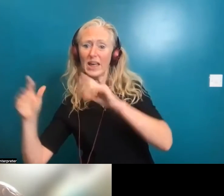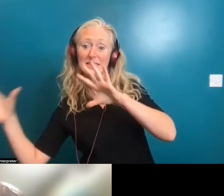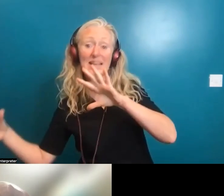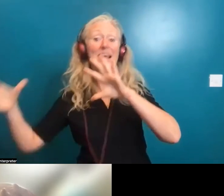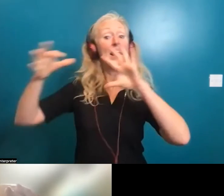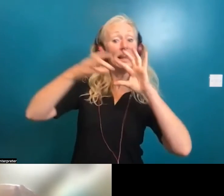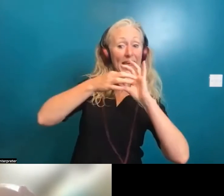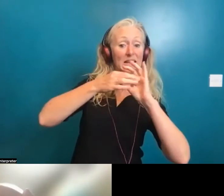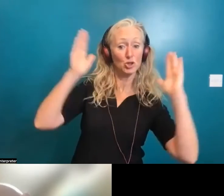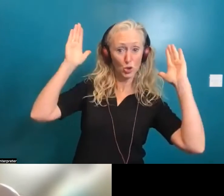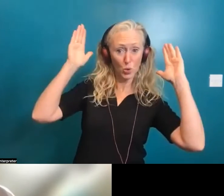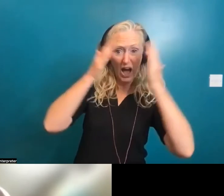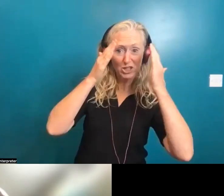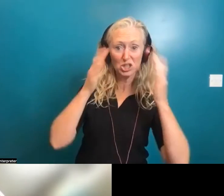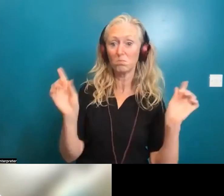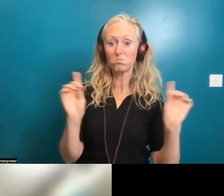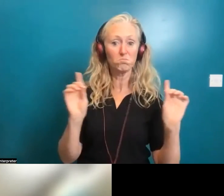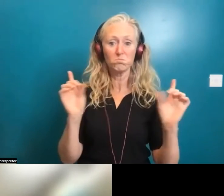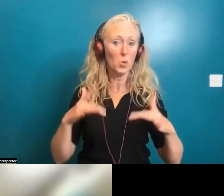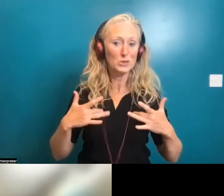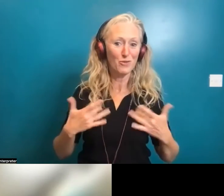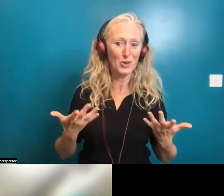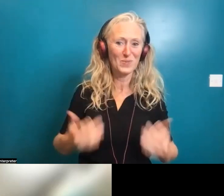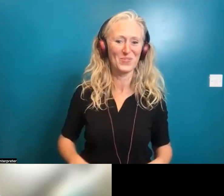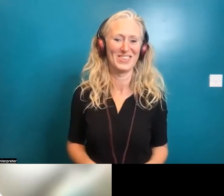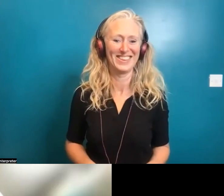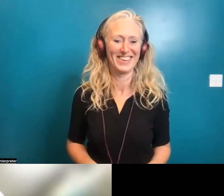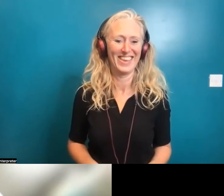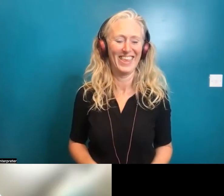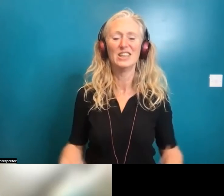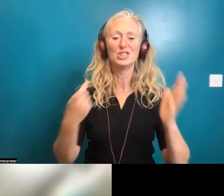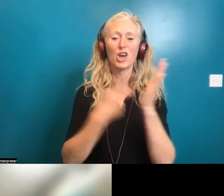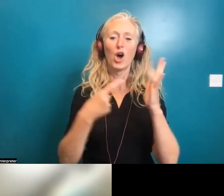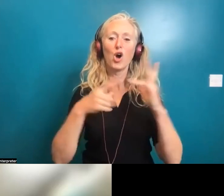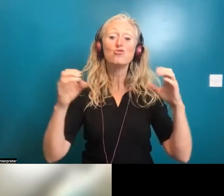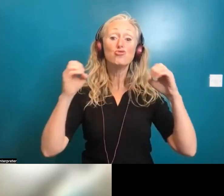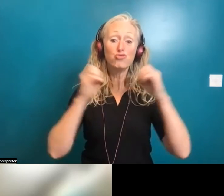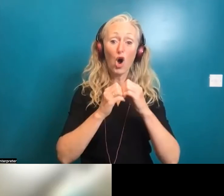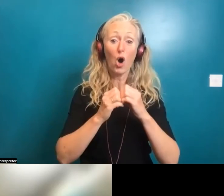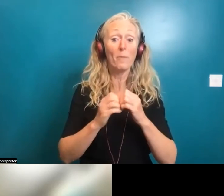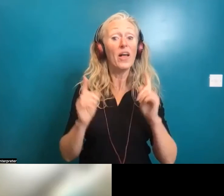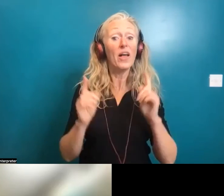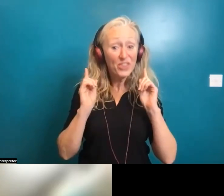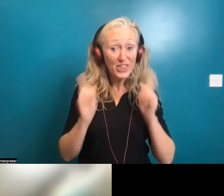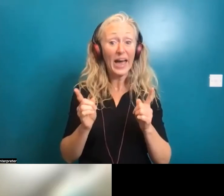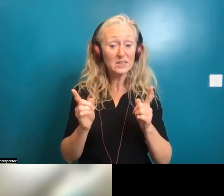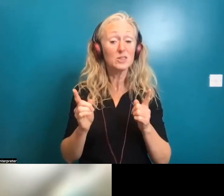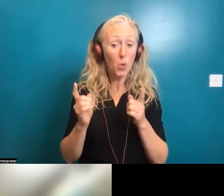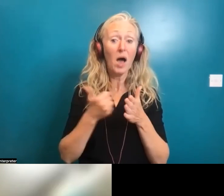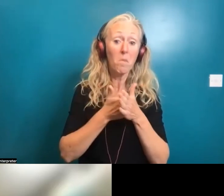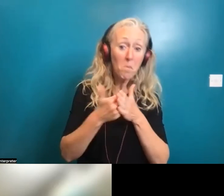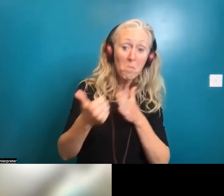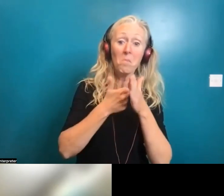have on that? Okay, it's a not uncommon question, and it's a really quite tricky one